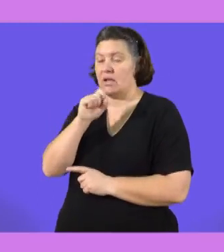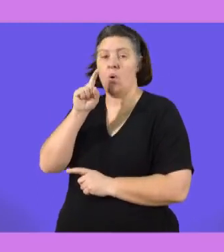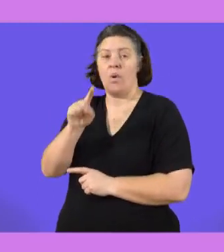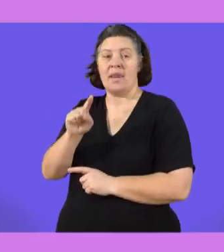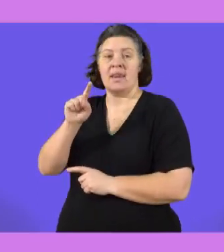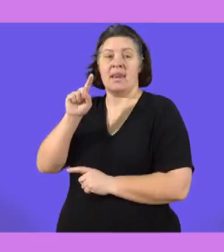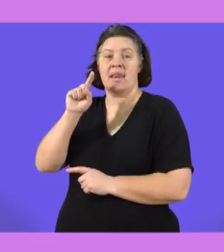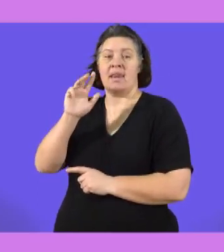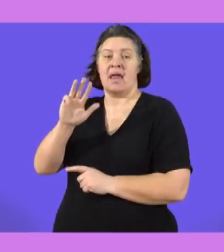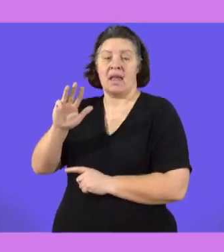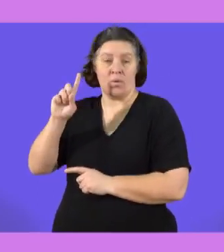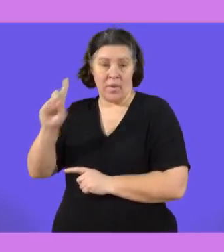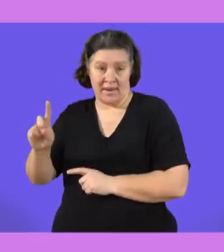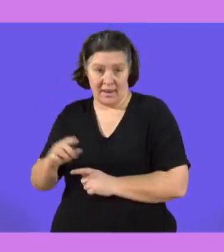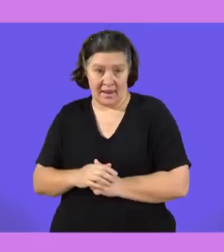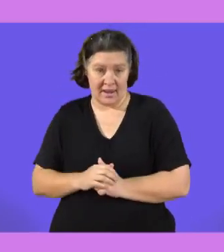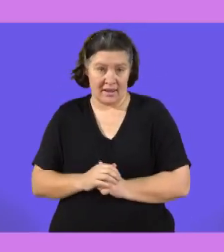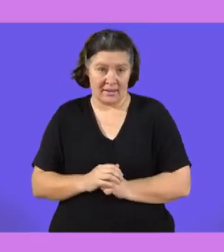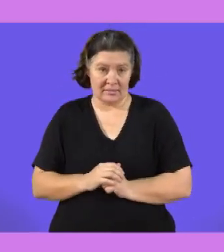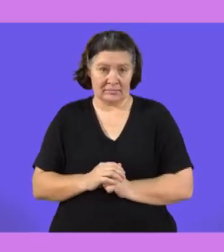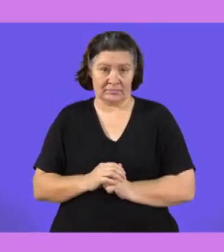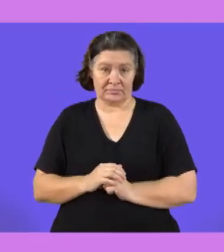as indicated there, here on top,